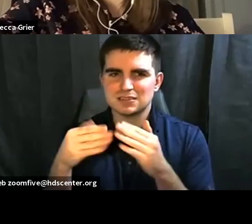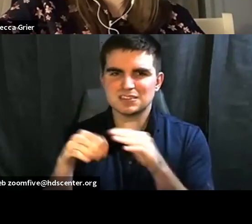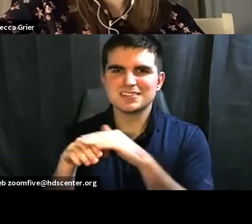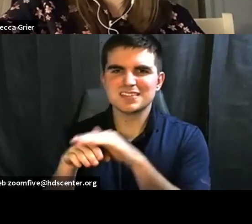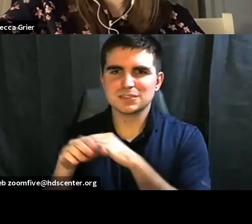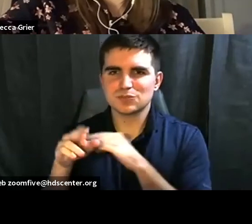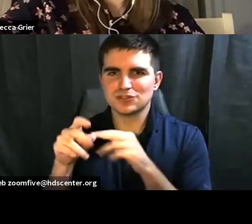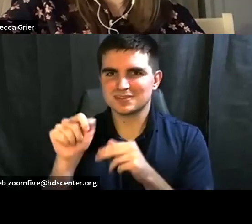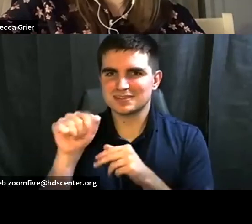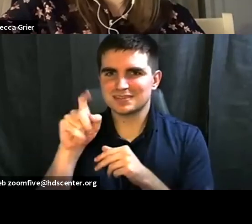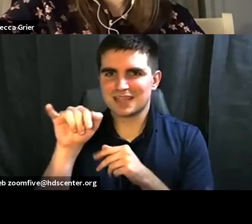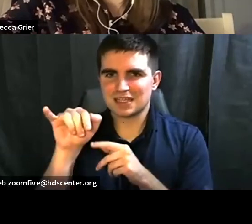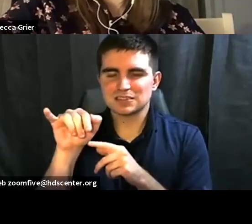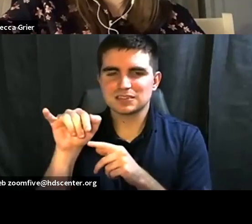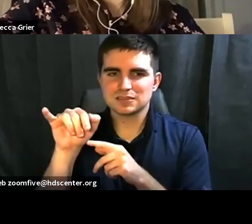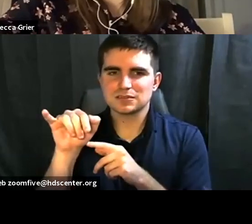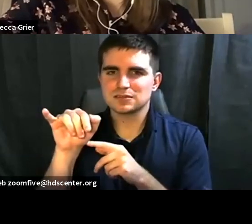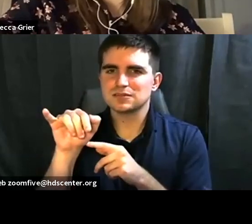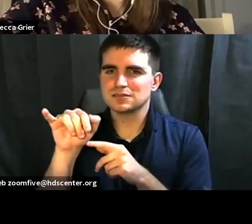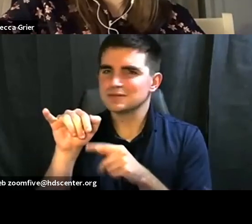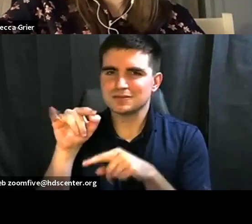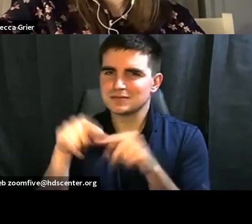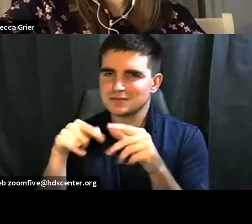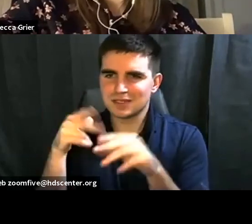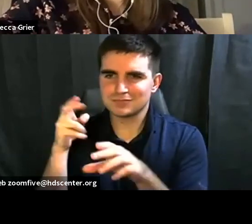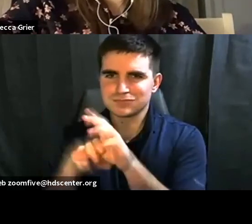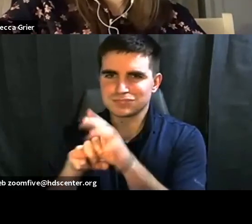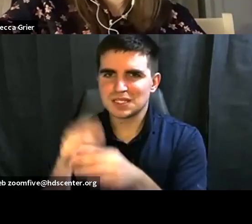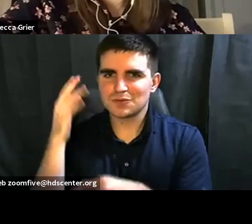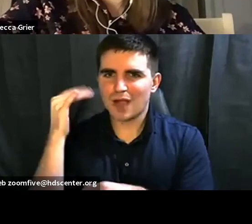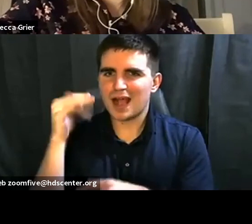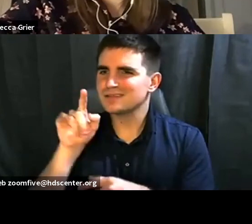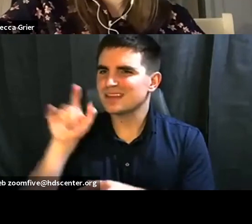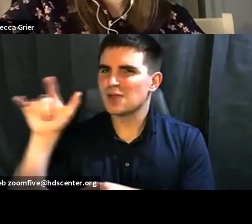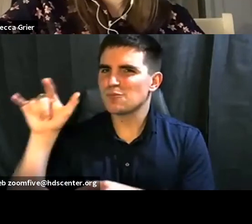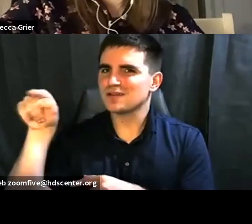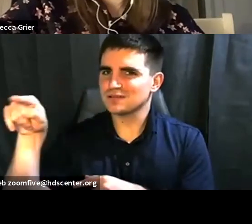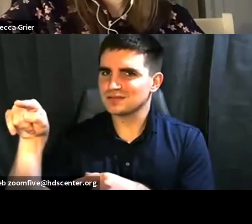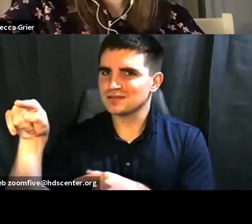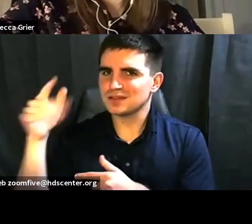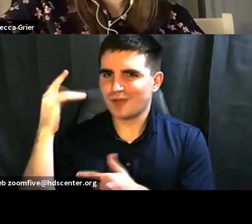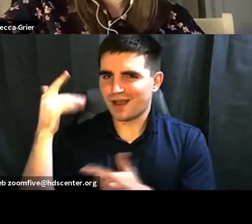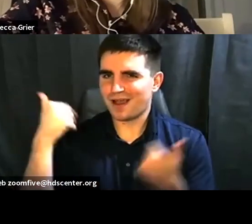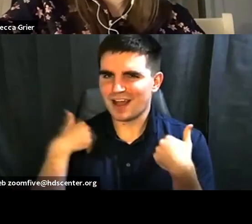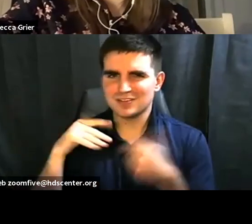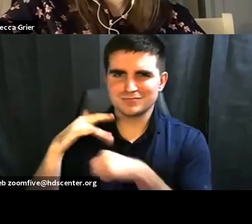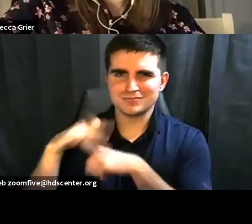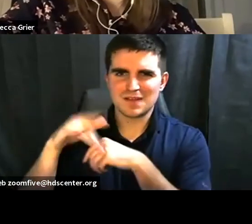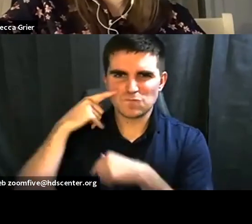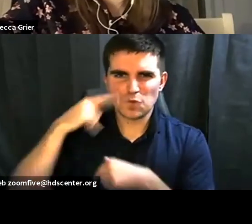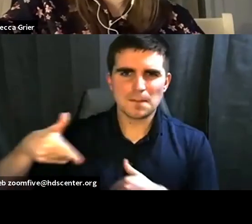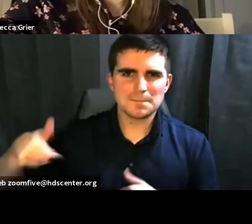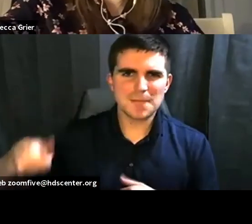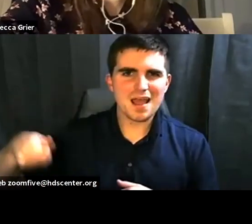airport because they're big enough to transport everybody's luggage, right? So these are the sorts of trade-offs and tensions